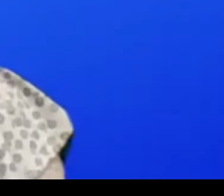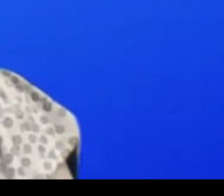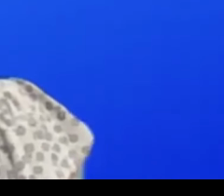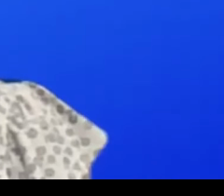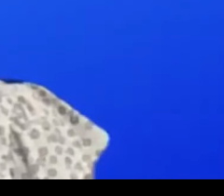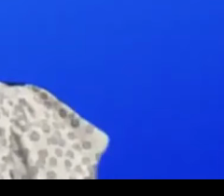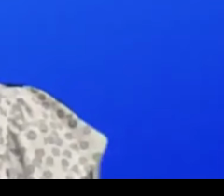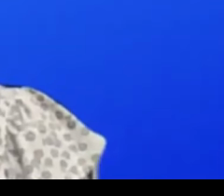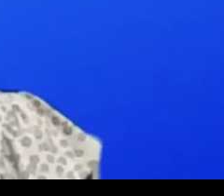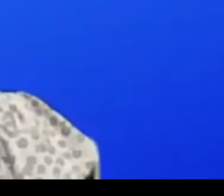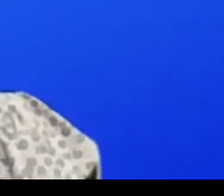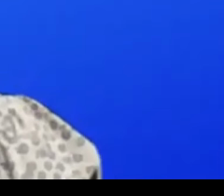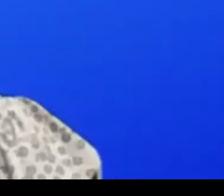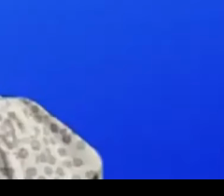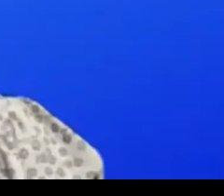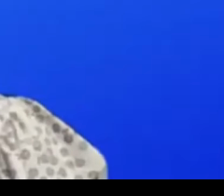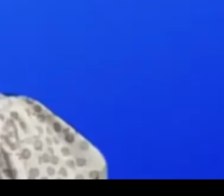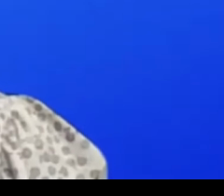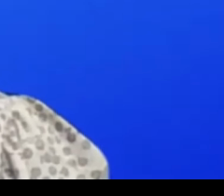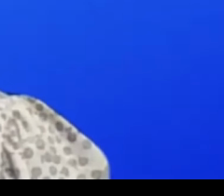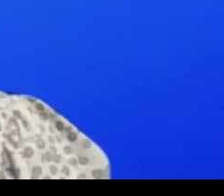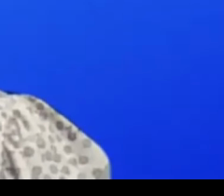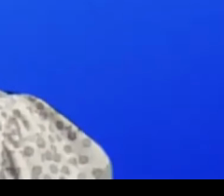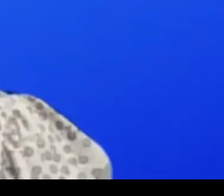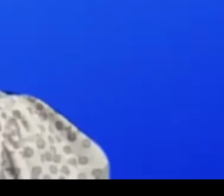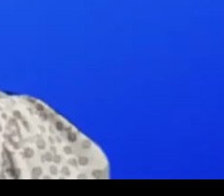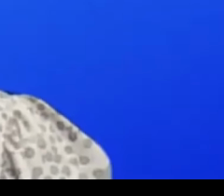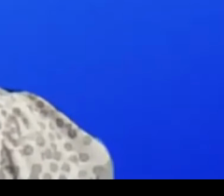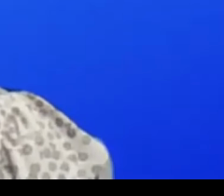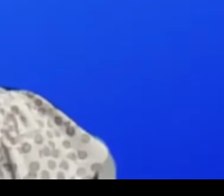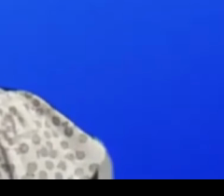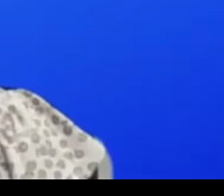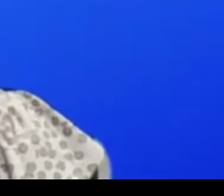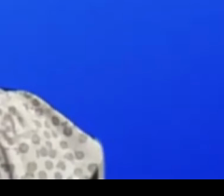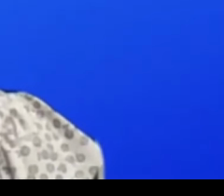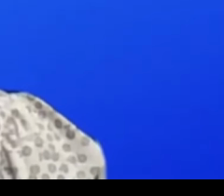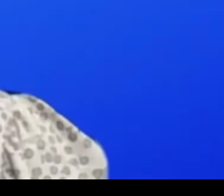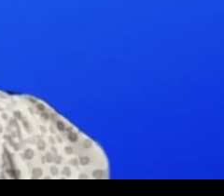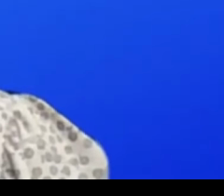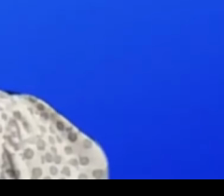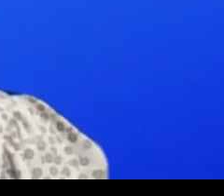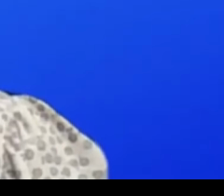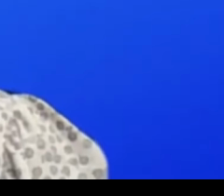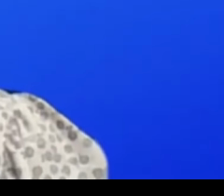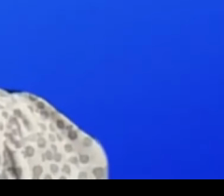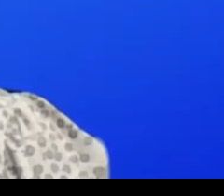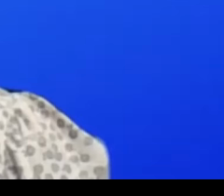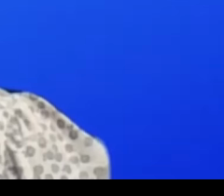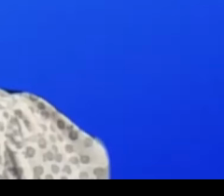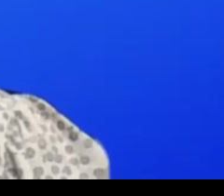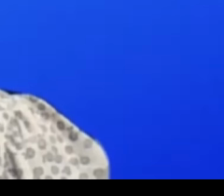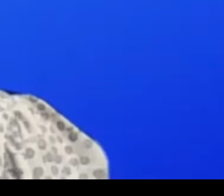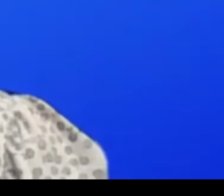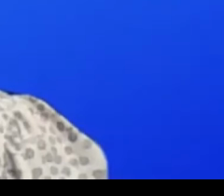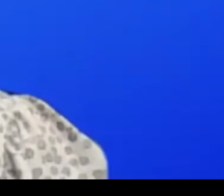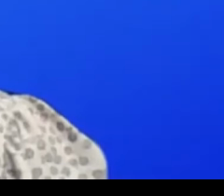initials in our lives, Karen, you just added, a couple dozen more in your resource guide, just, to do that. One of the things that